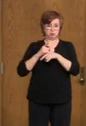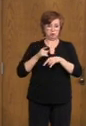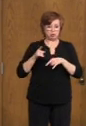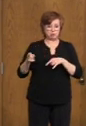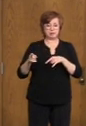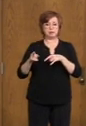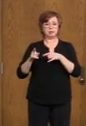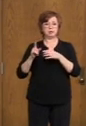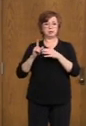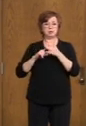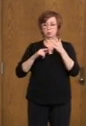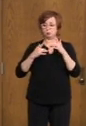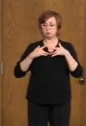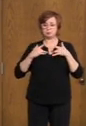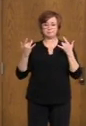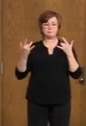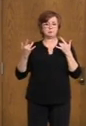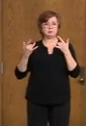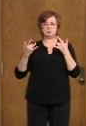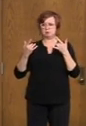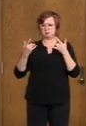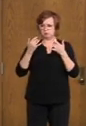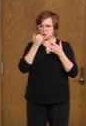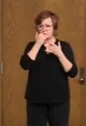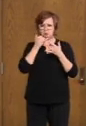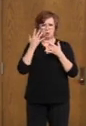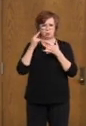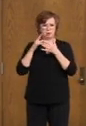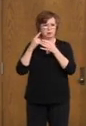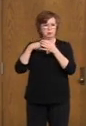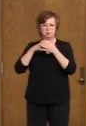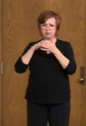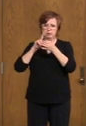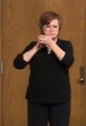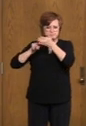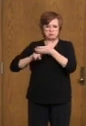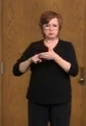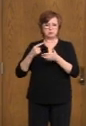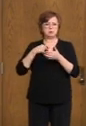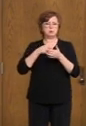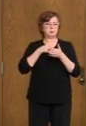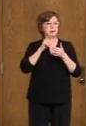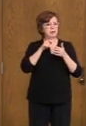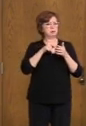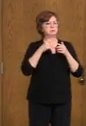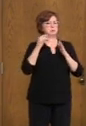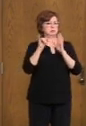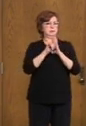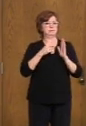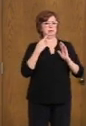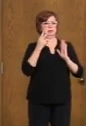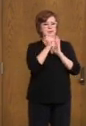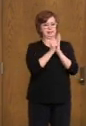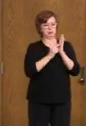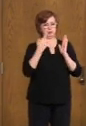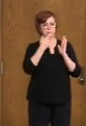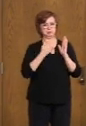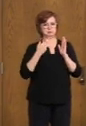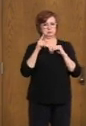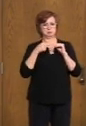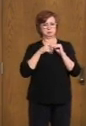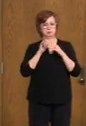being followed. So I think we'll have to do some follow-up on what we can legally disclose or not. And there will be some additional follow-up on